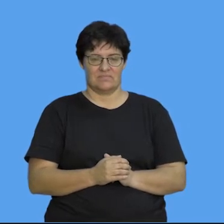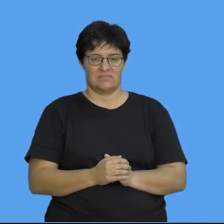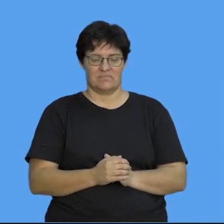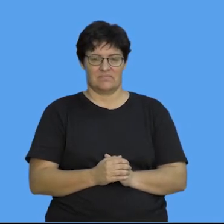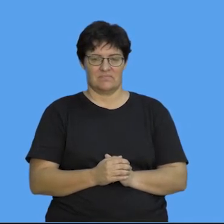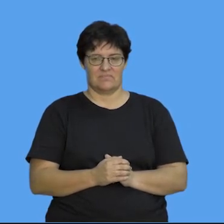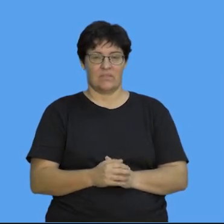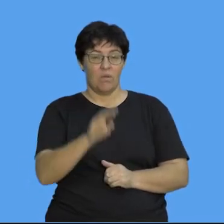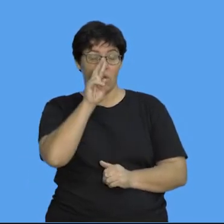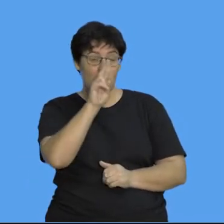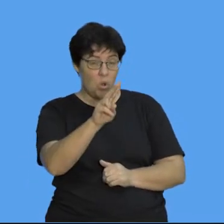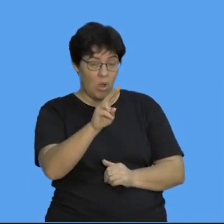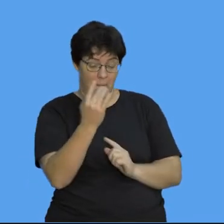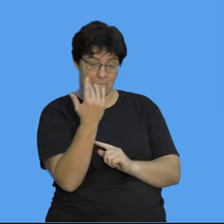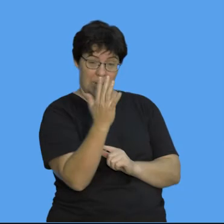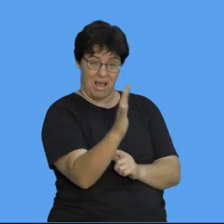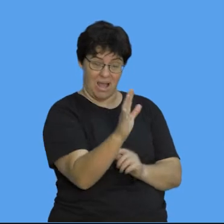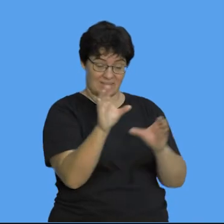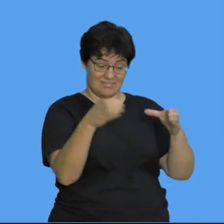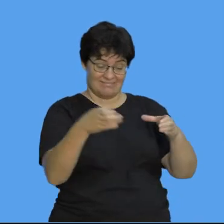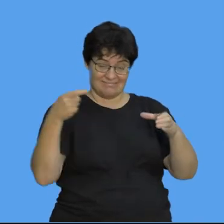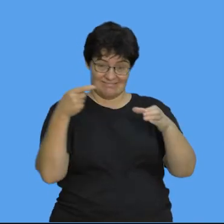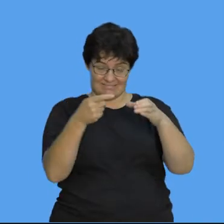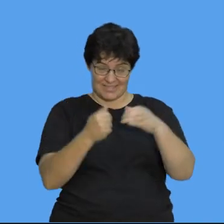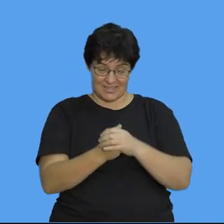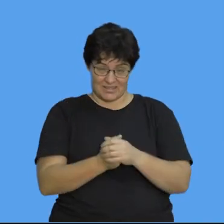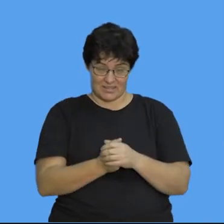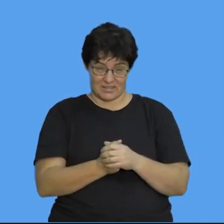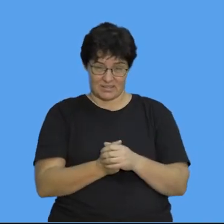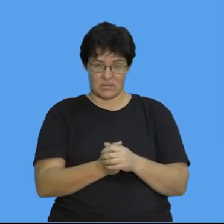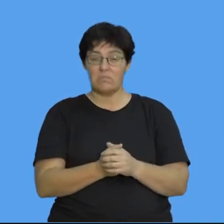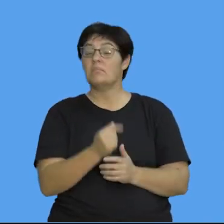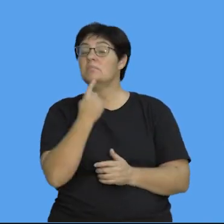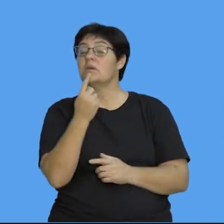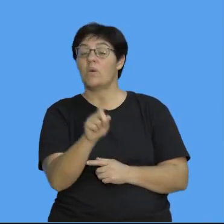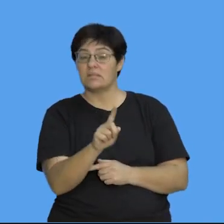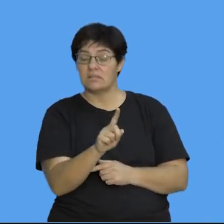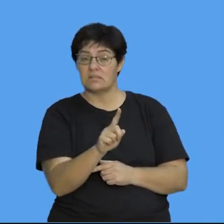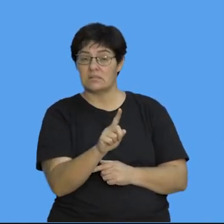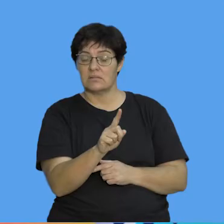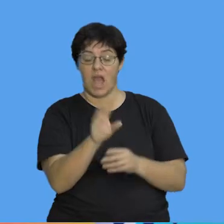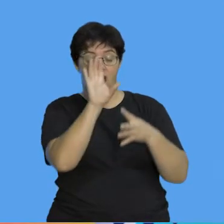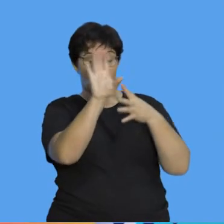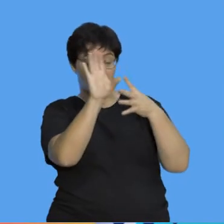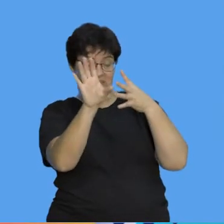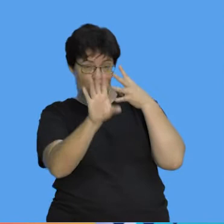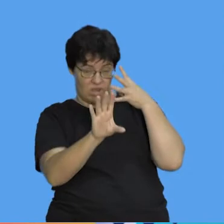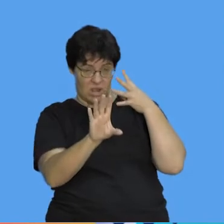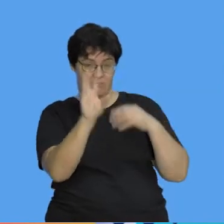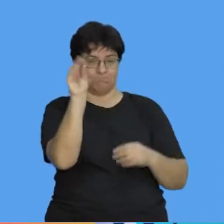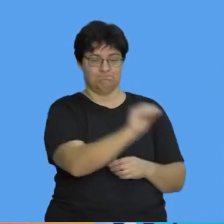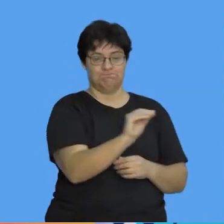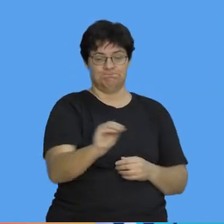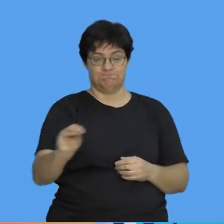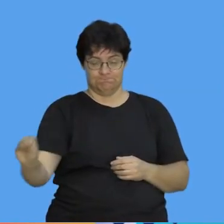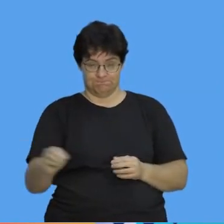when we look at the plant kingdom, what are we looking at? Okay, now I said to you we're going to take certain criteria and